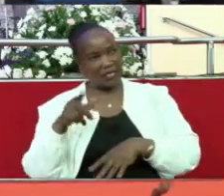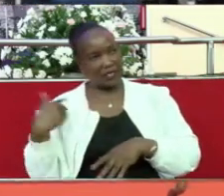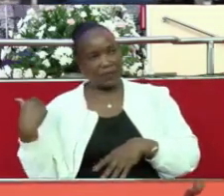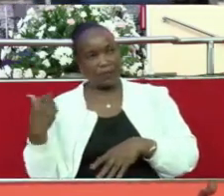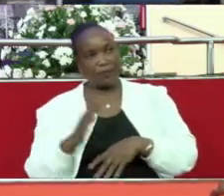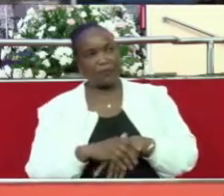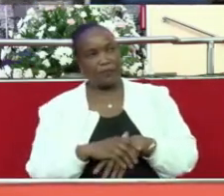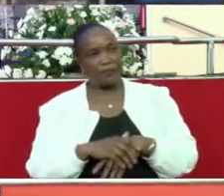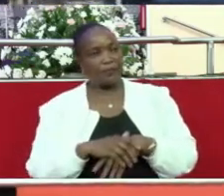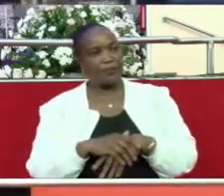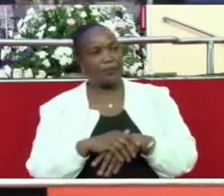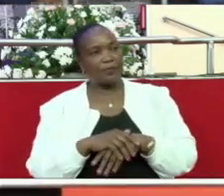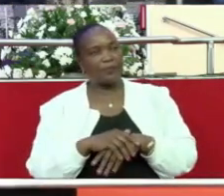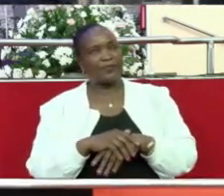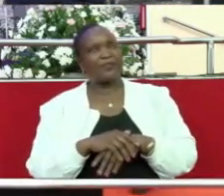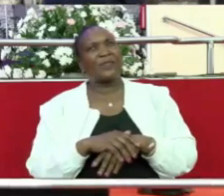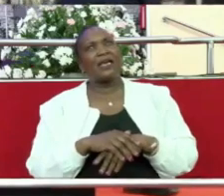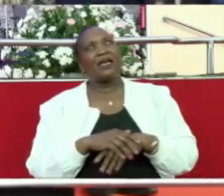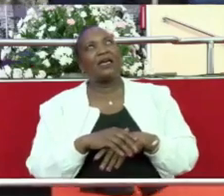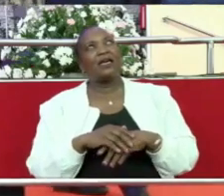I have worked for them diligently.